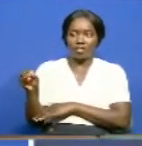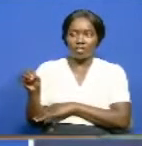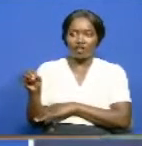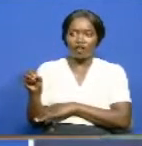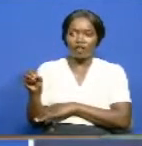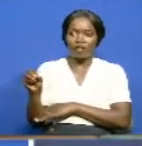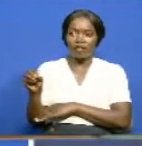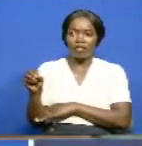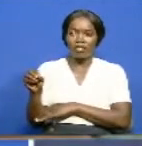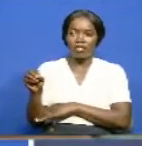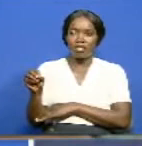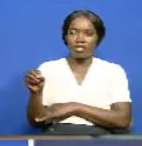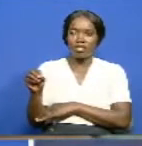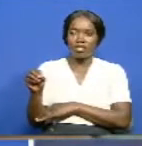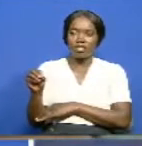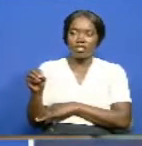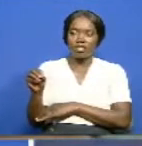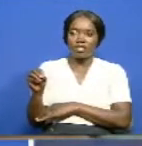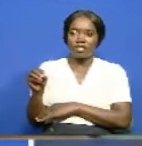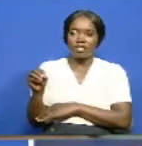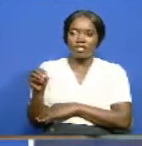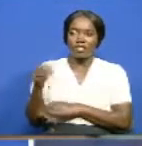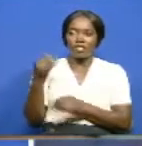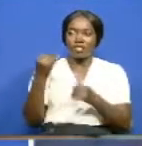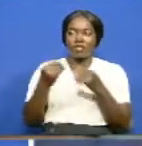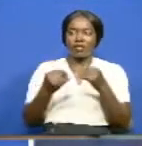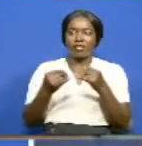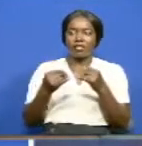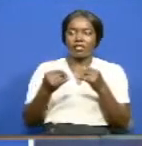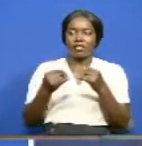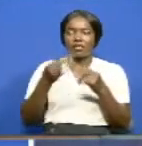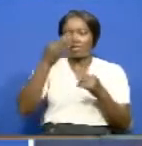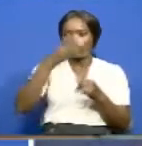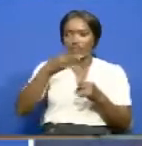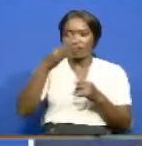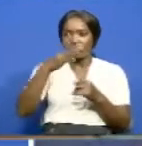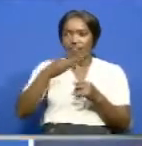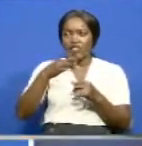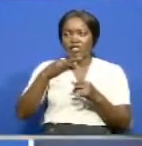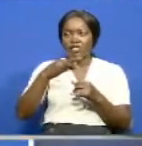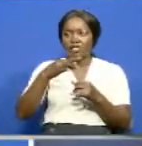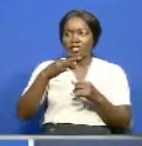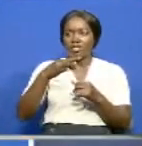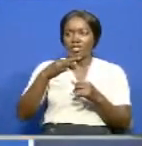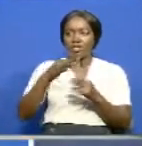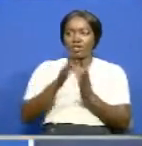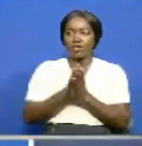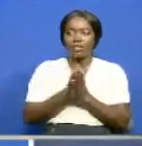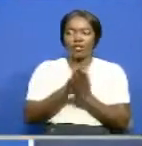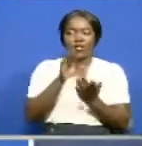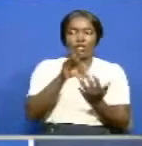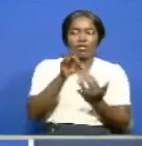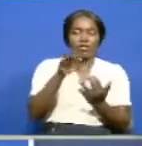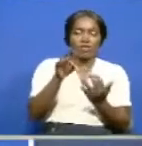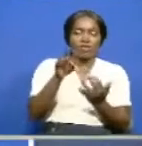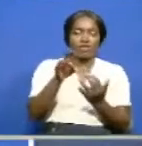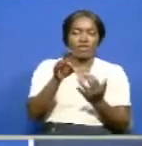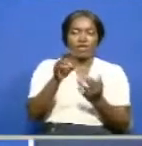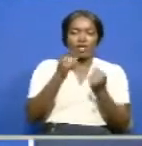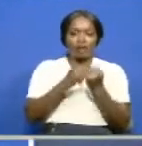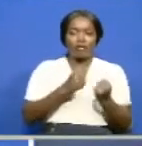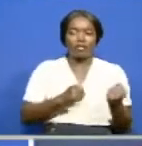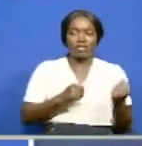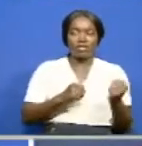I'm French. I compete in France in first division. We are selecting the athletes who